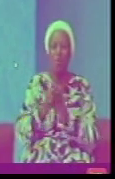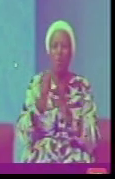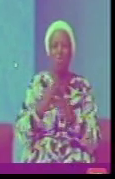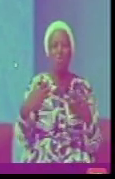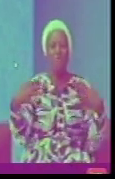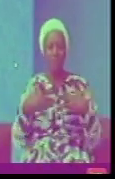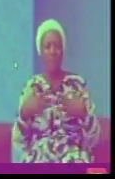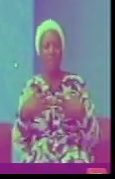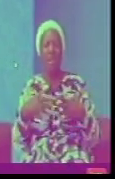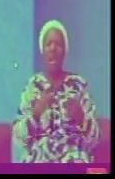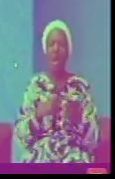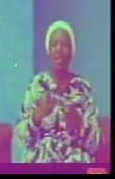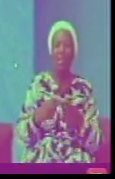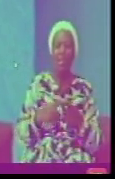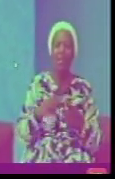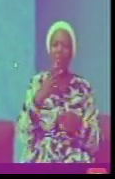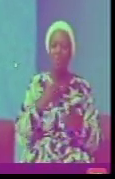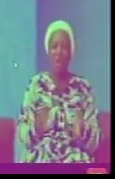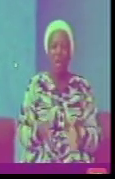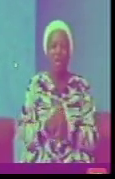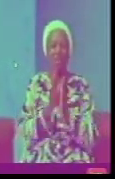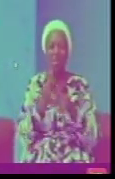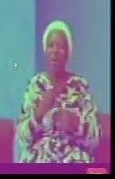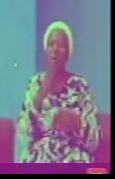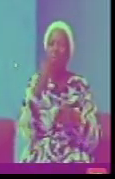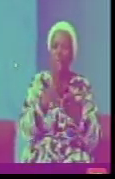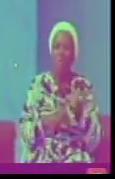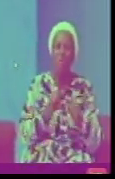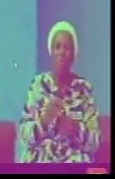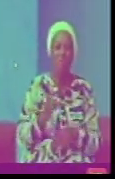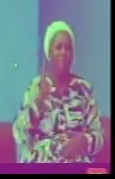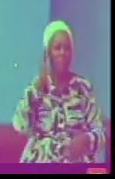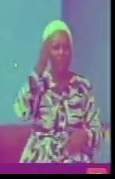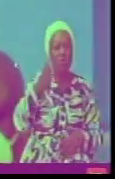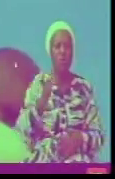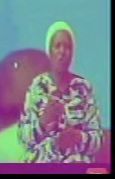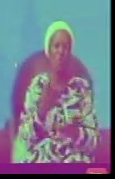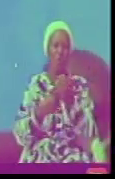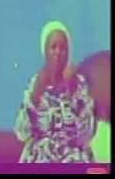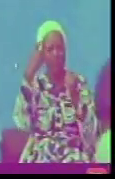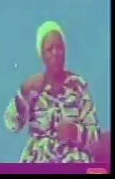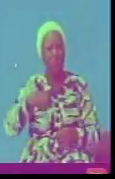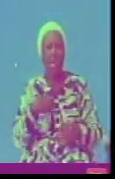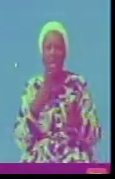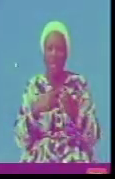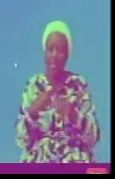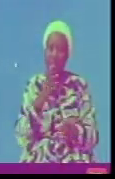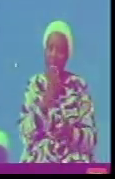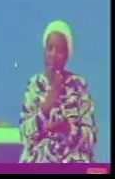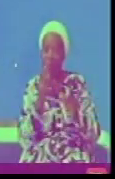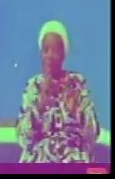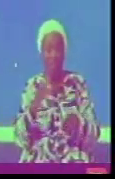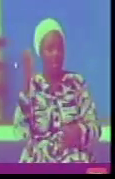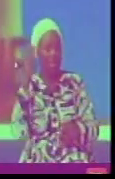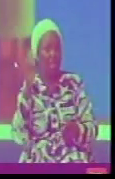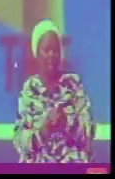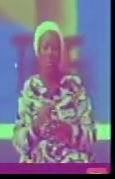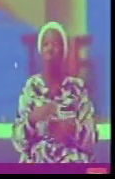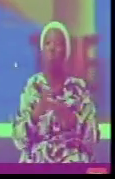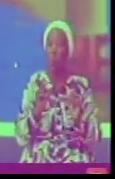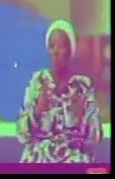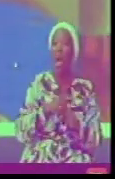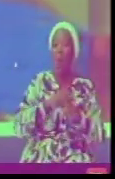of despair? And what's of fear? What does the future hold? Another one will hear and